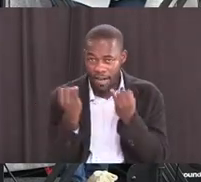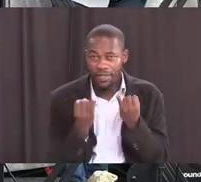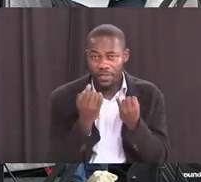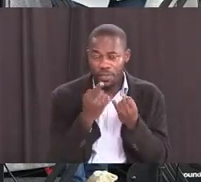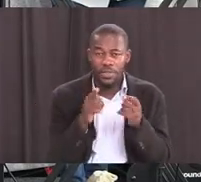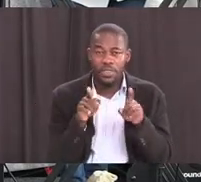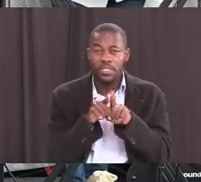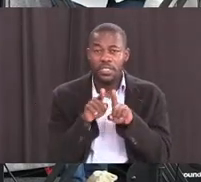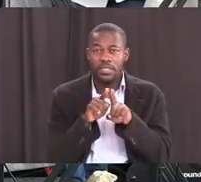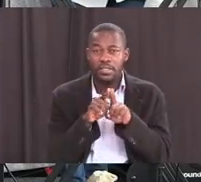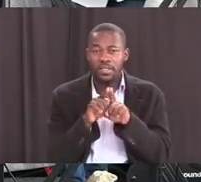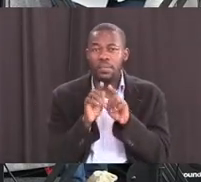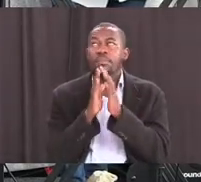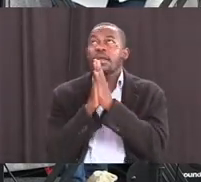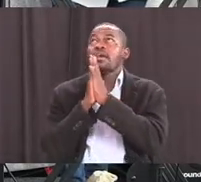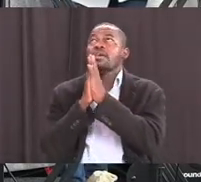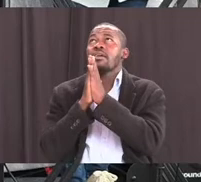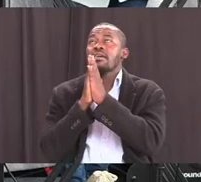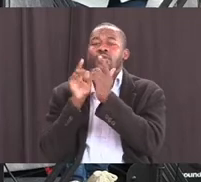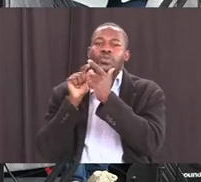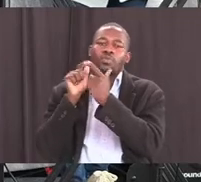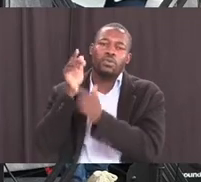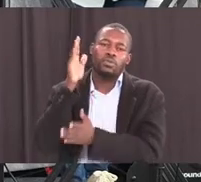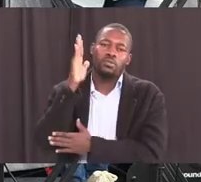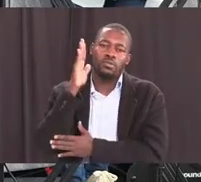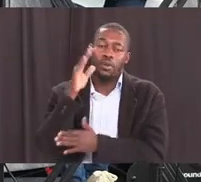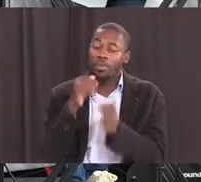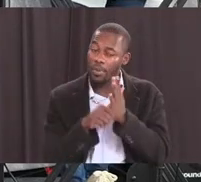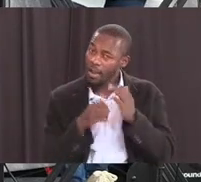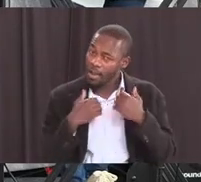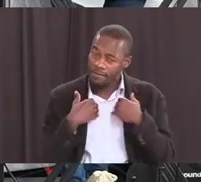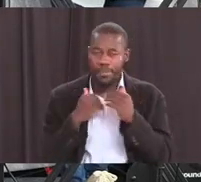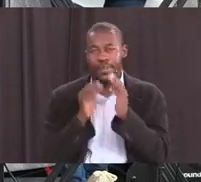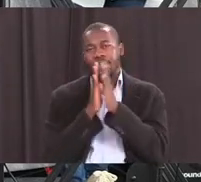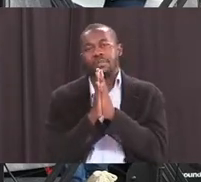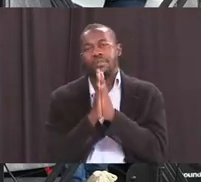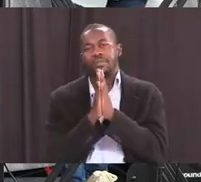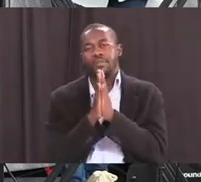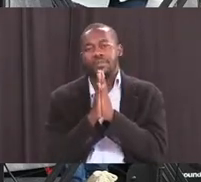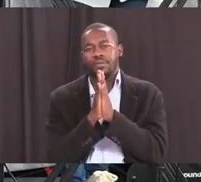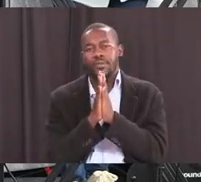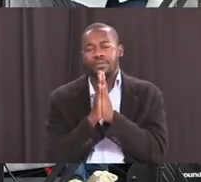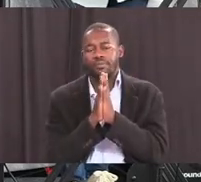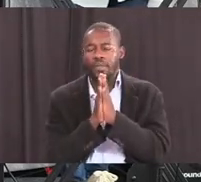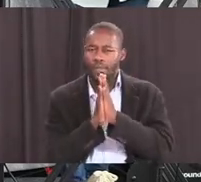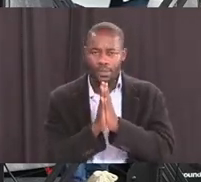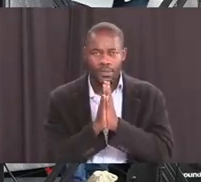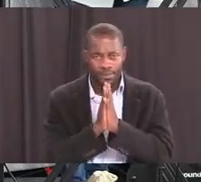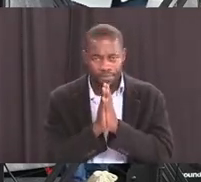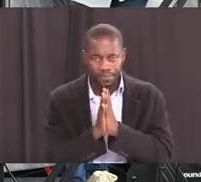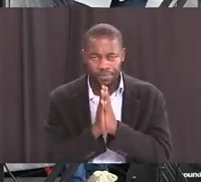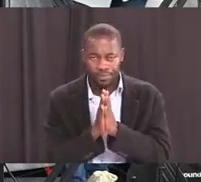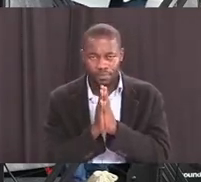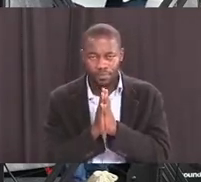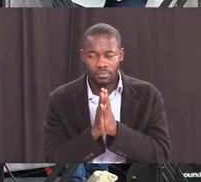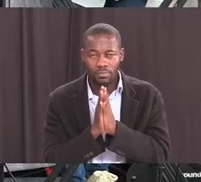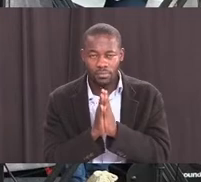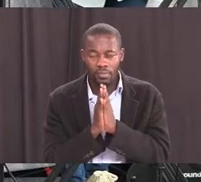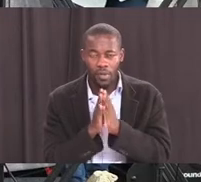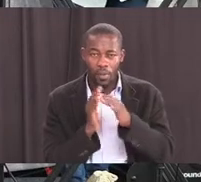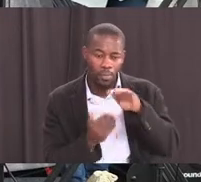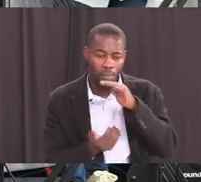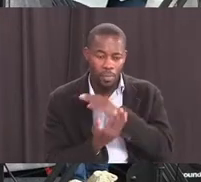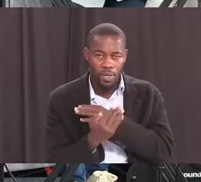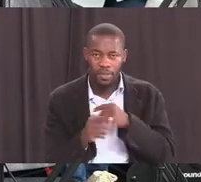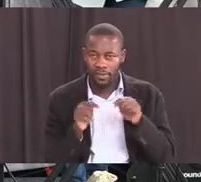God in any of those areas. Yeah, Father, as we are here this morning, I know there